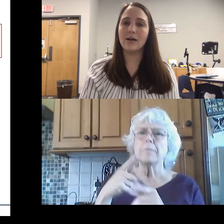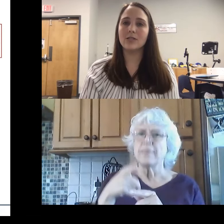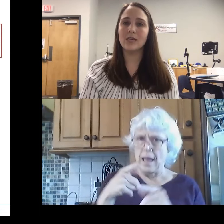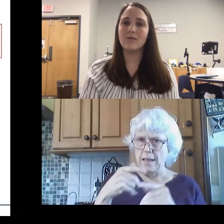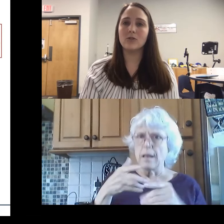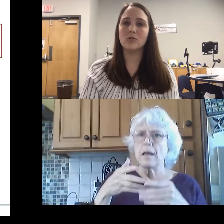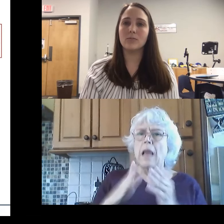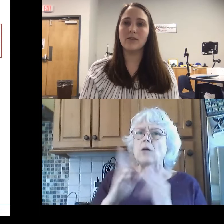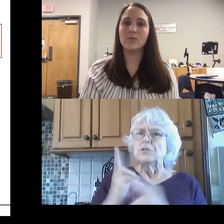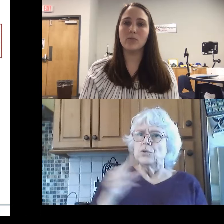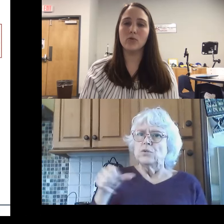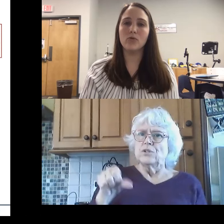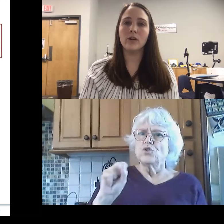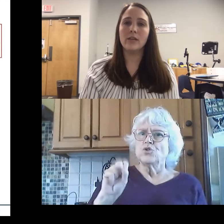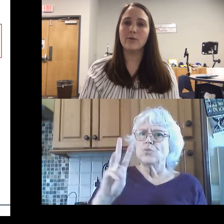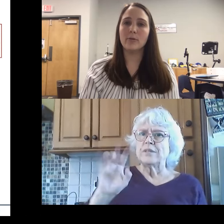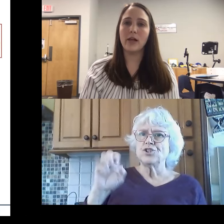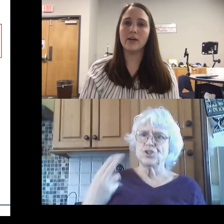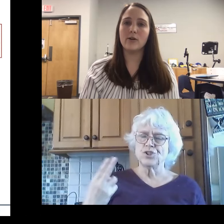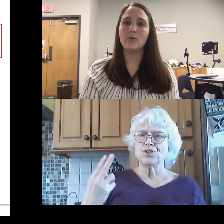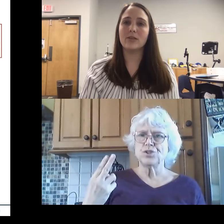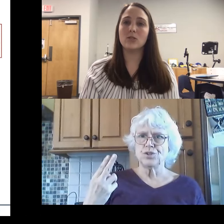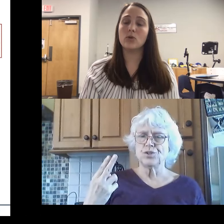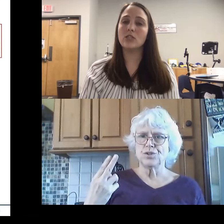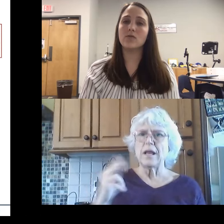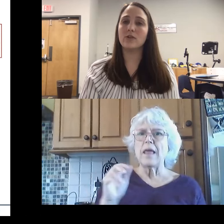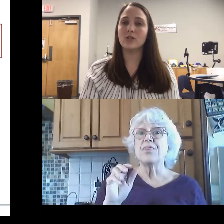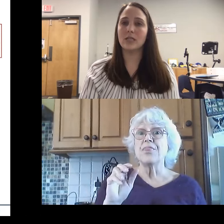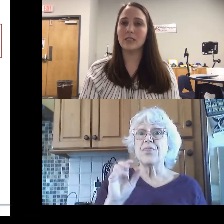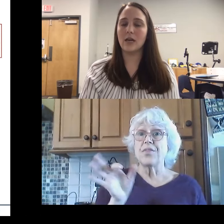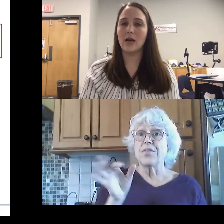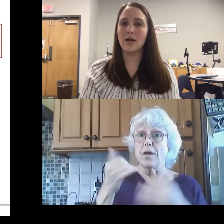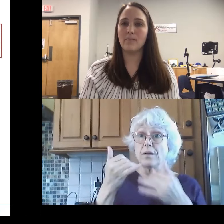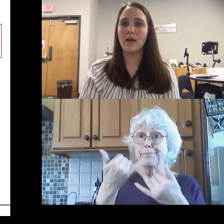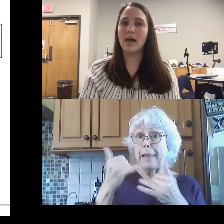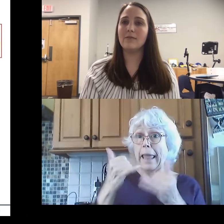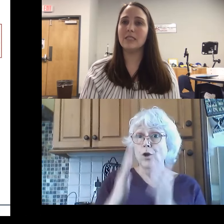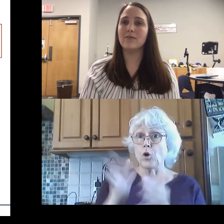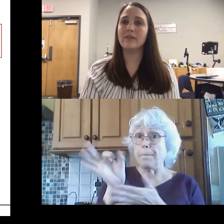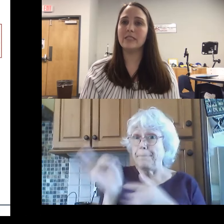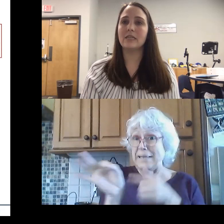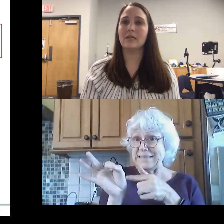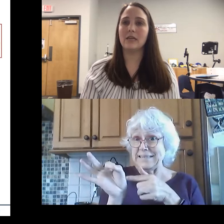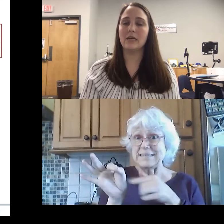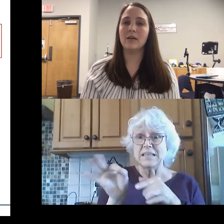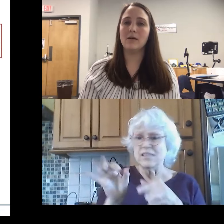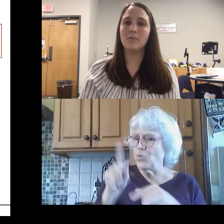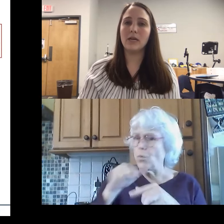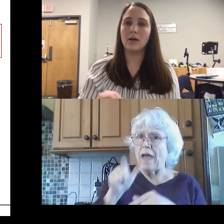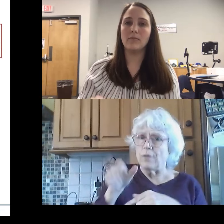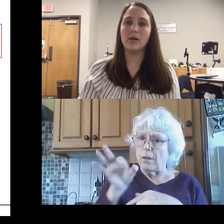it allows the individual to be able to move their player with a switch versus, um, having to physically.